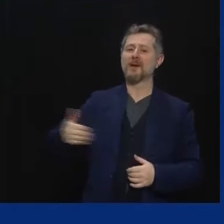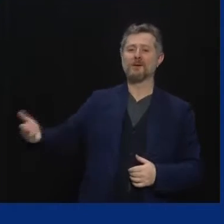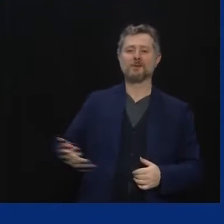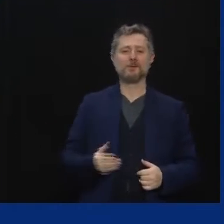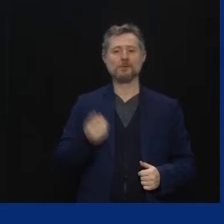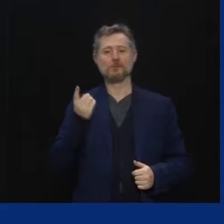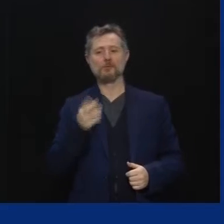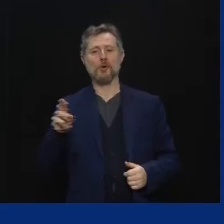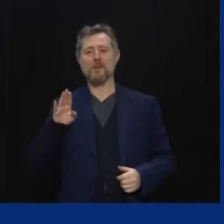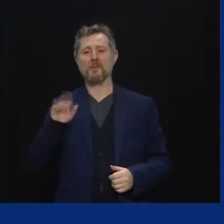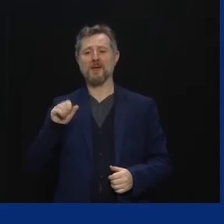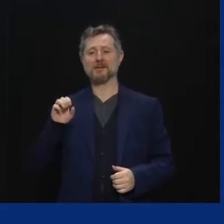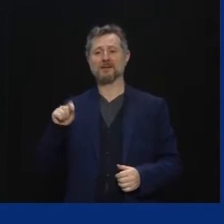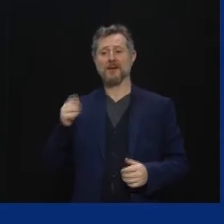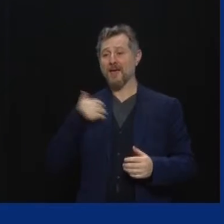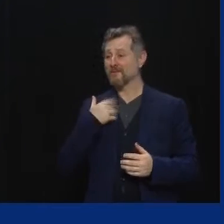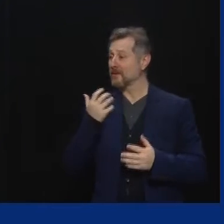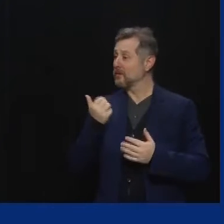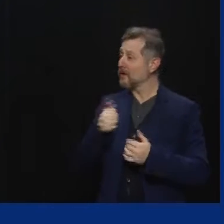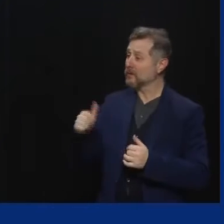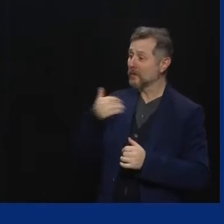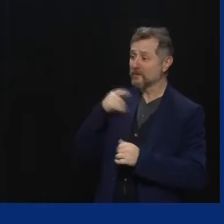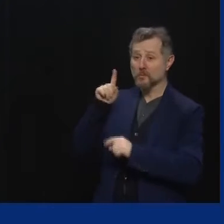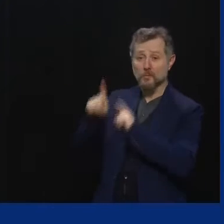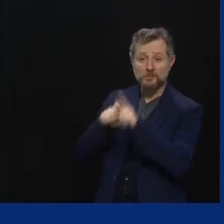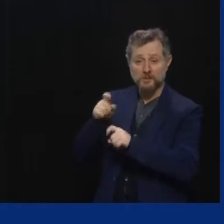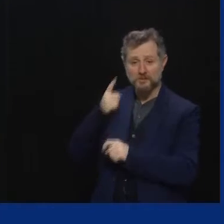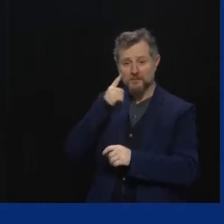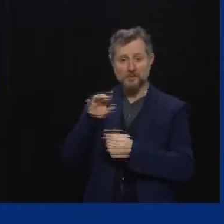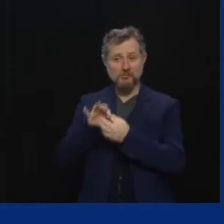questions, have her address them, and then we'll take off-topic afterward.